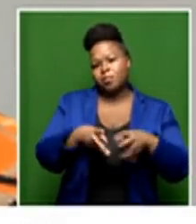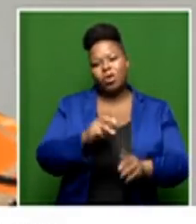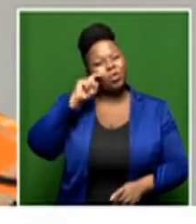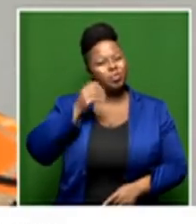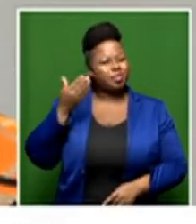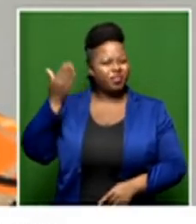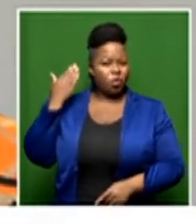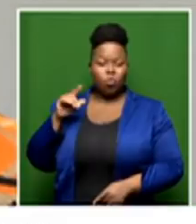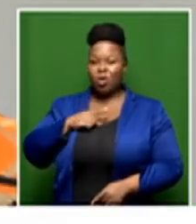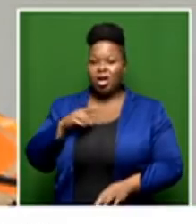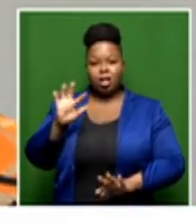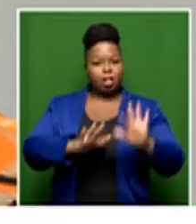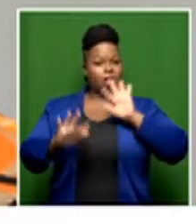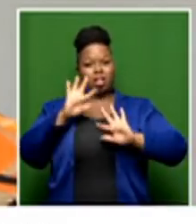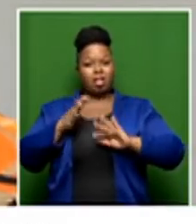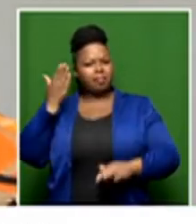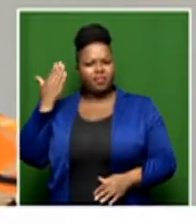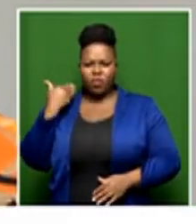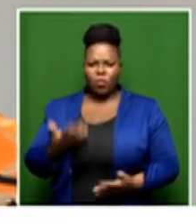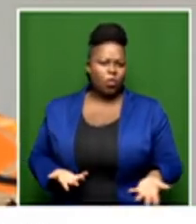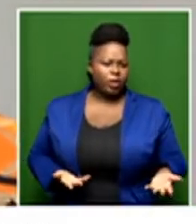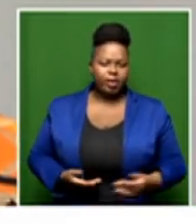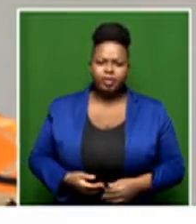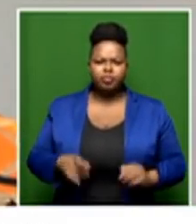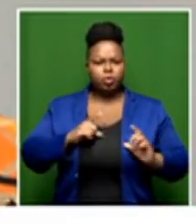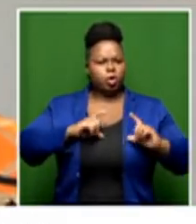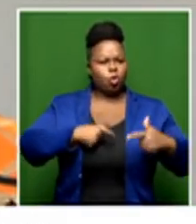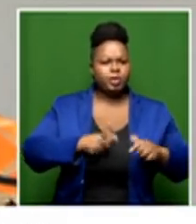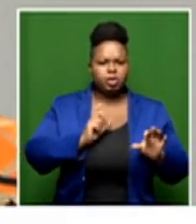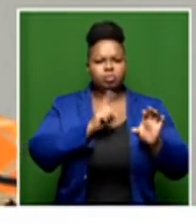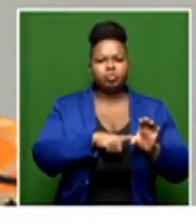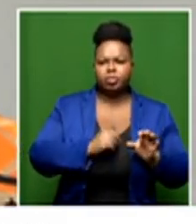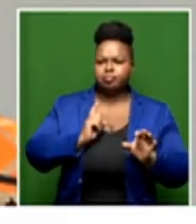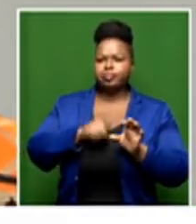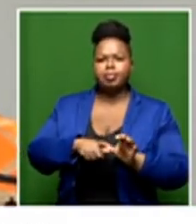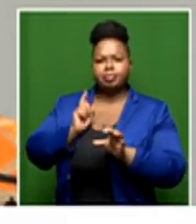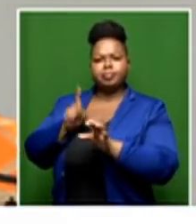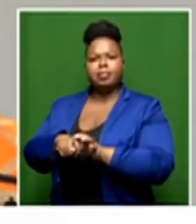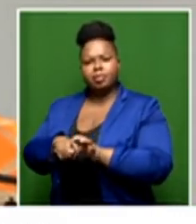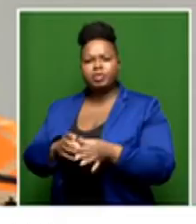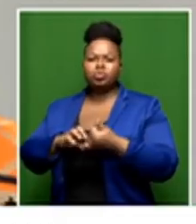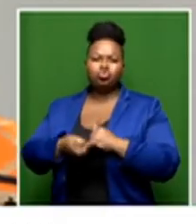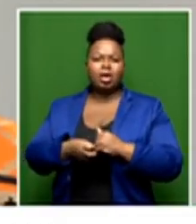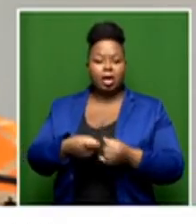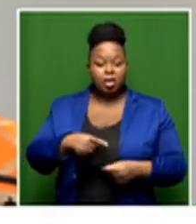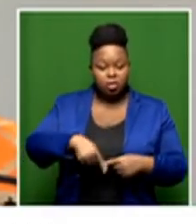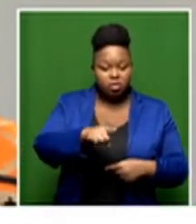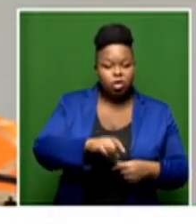have literally stumbled from one committee to another and now have to finally go to